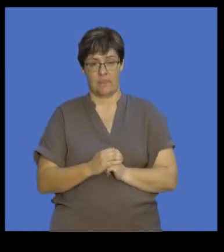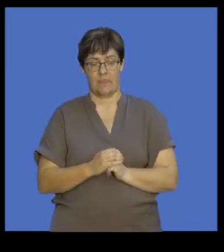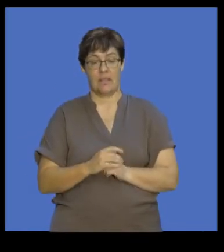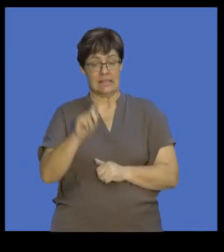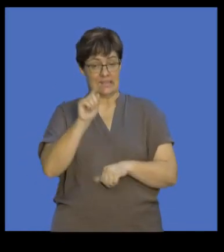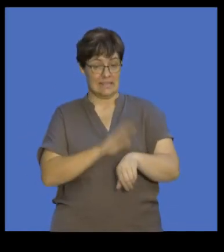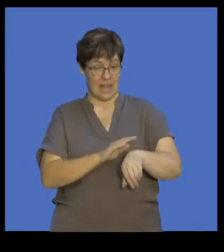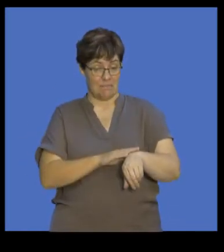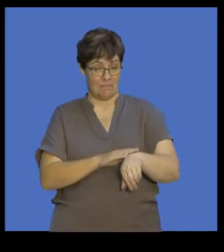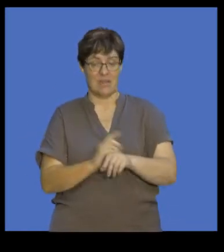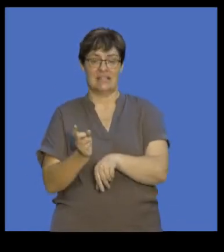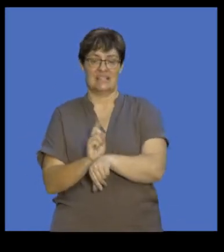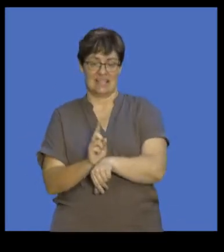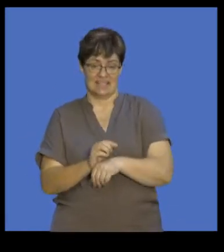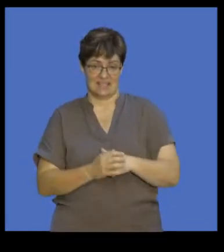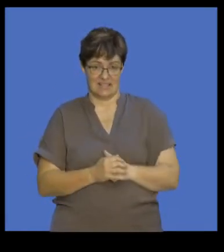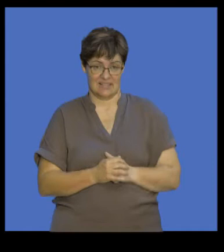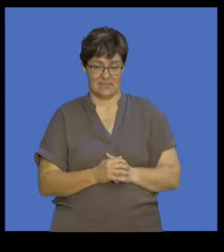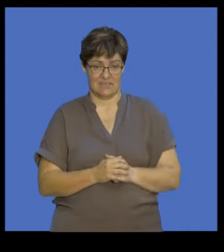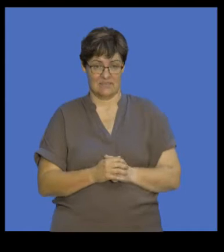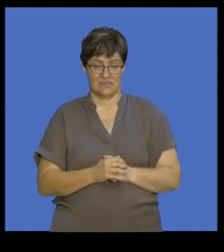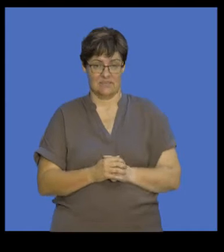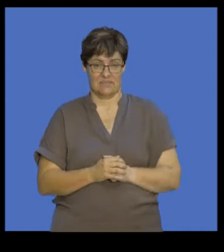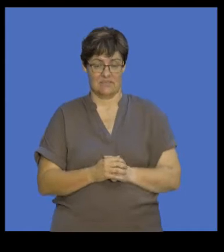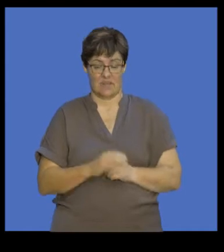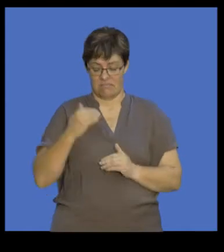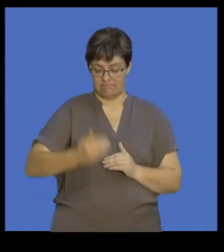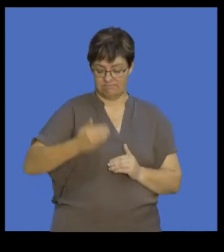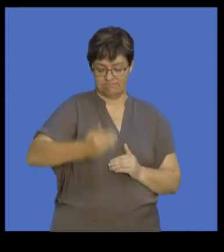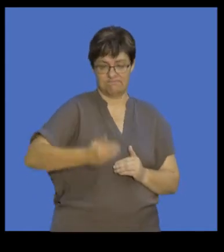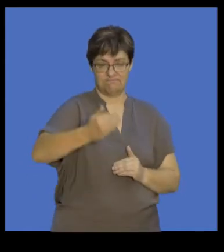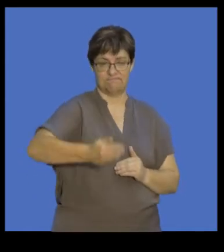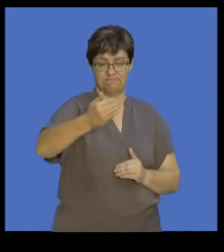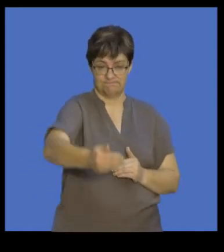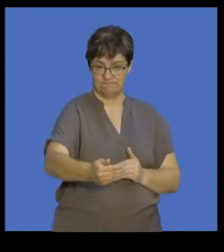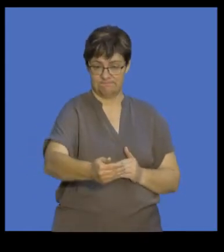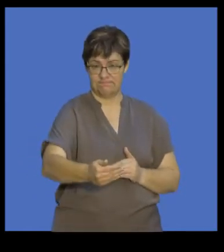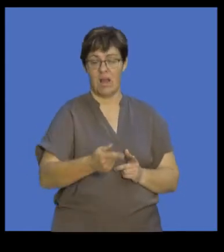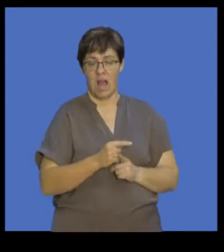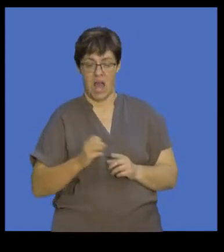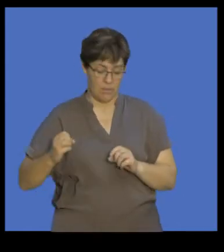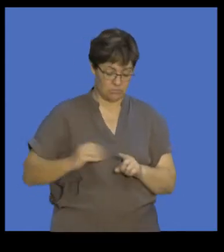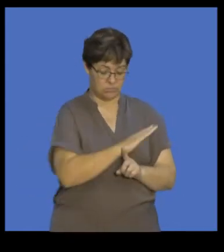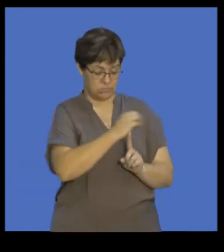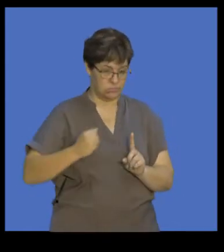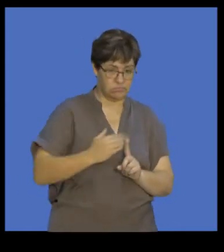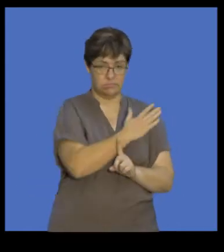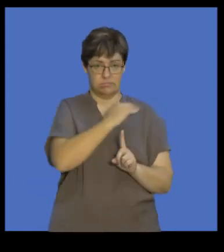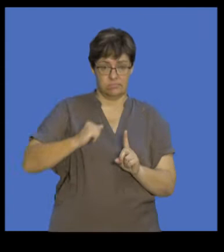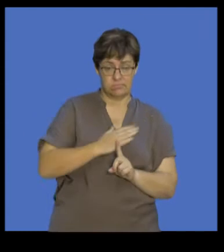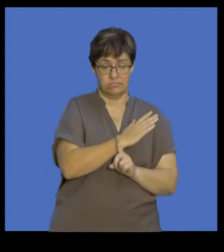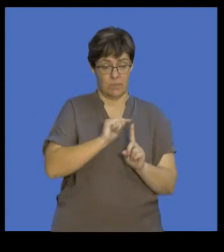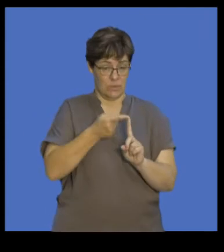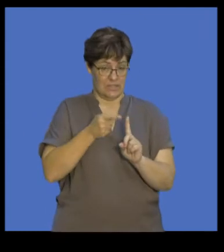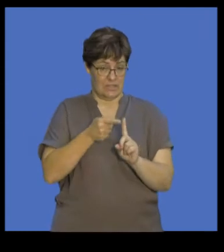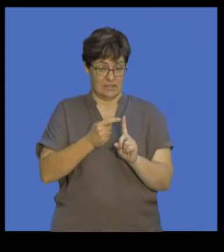right? While time is measured in second. This is the time interval, okay, through which a certain amount of